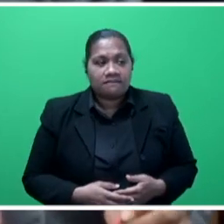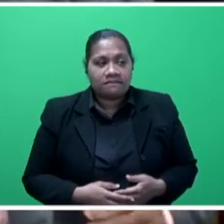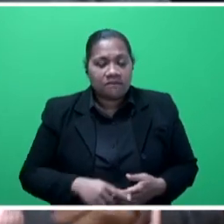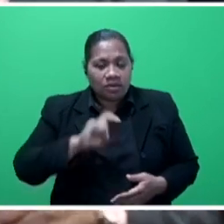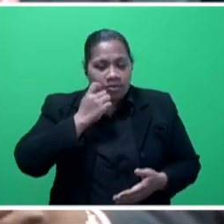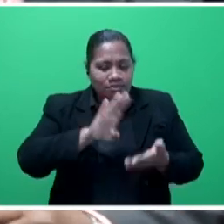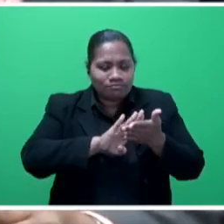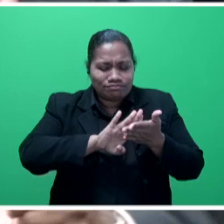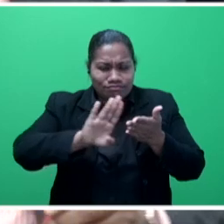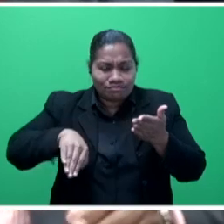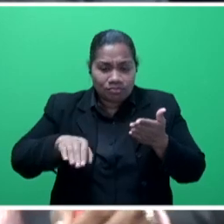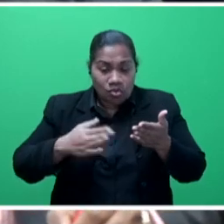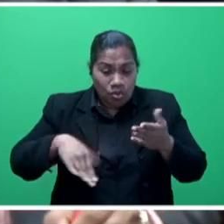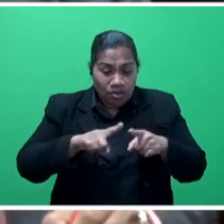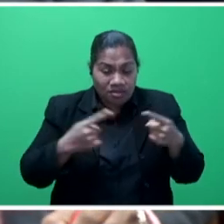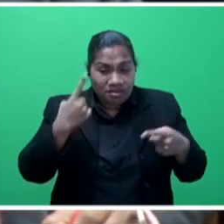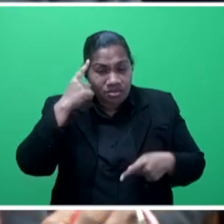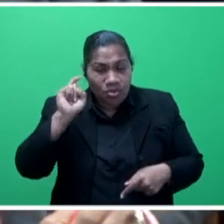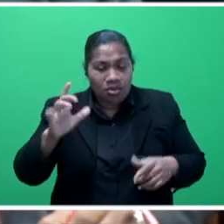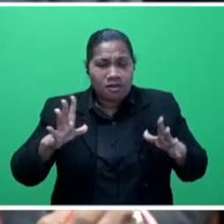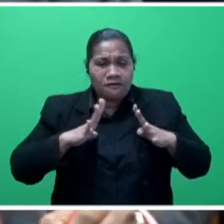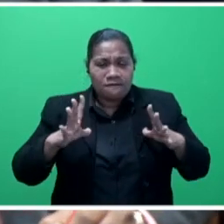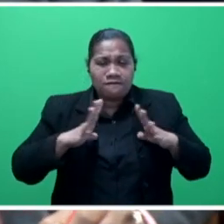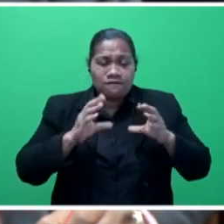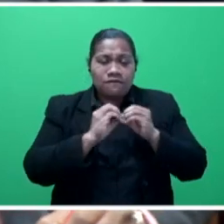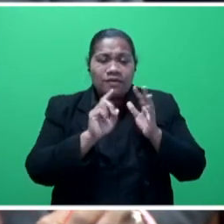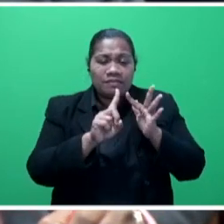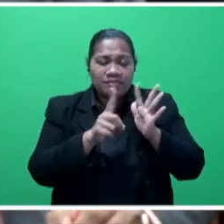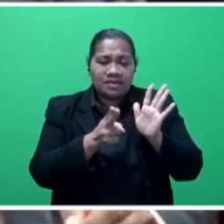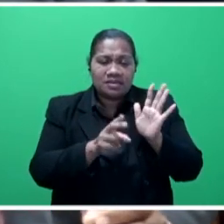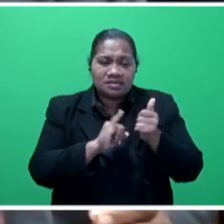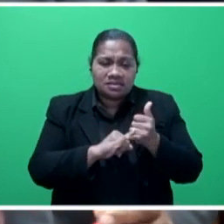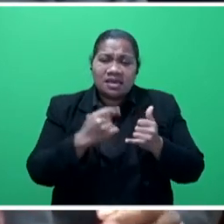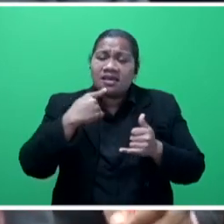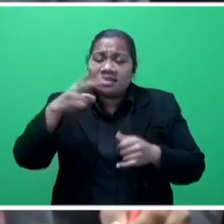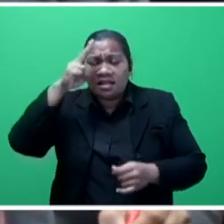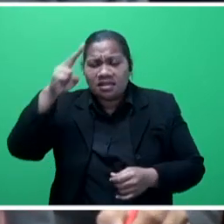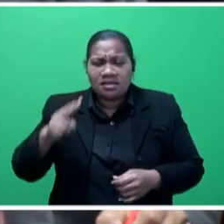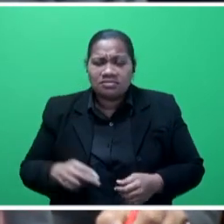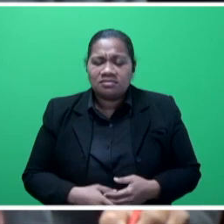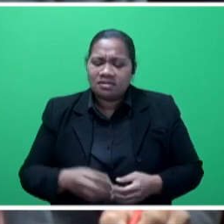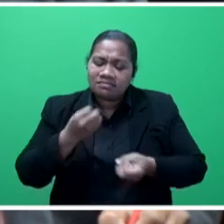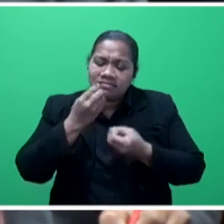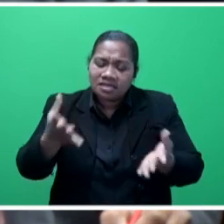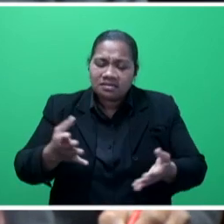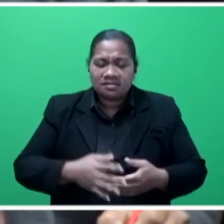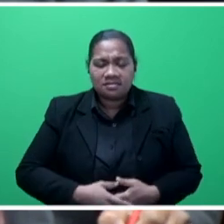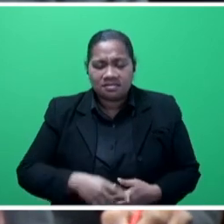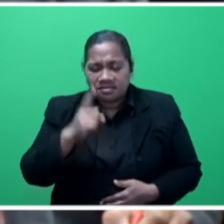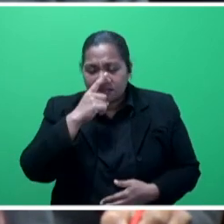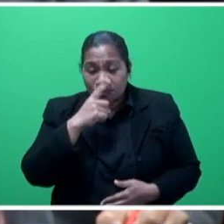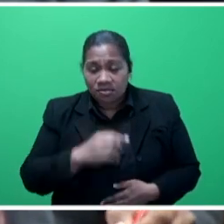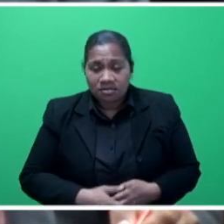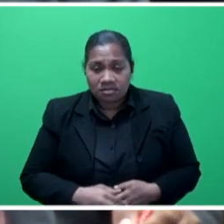things they call freebies, and tell the nation, let the nation know. Are they going to remove